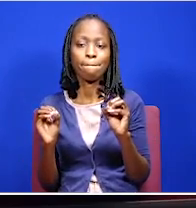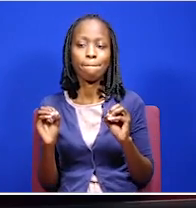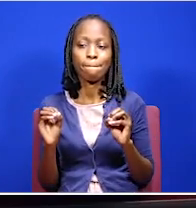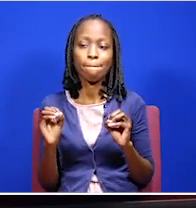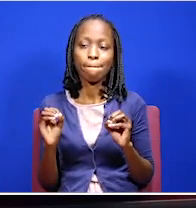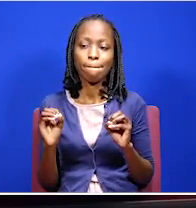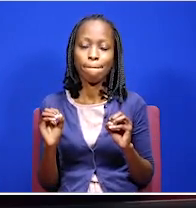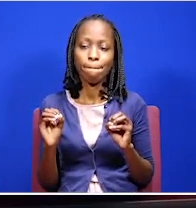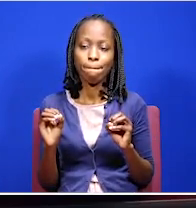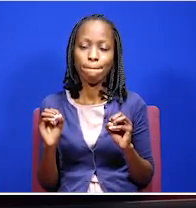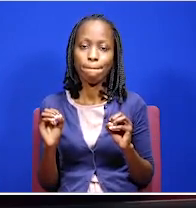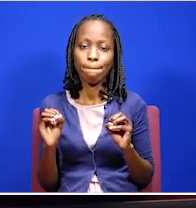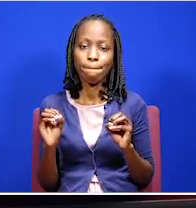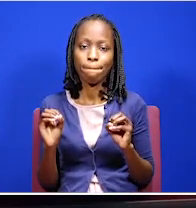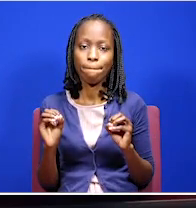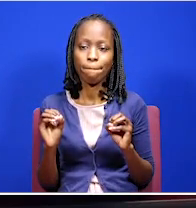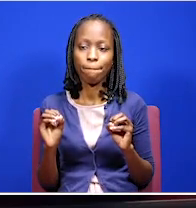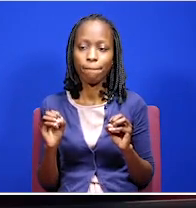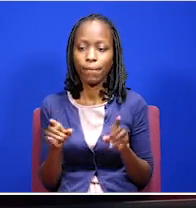on a